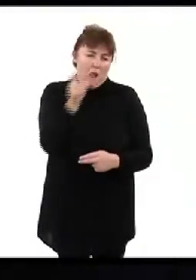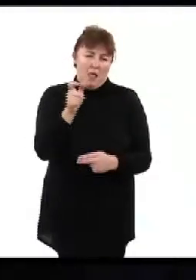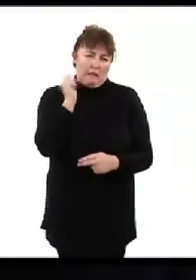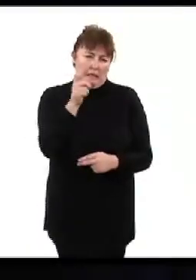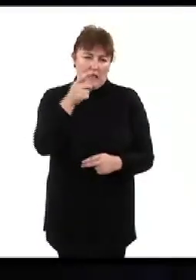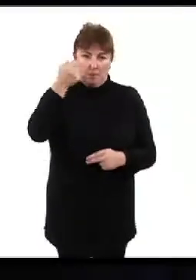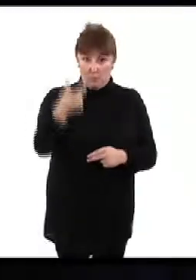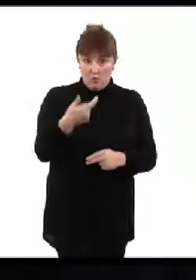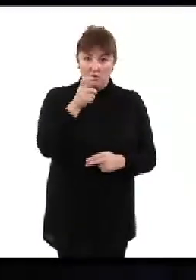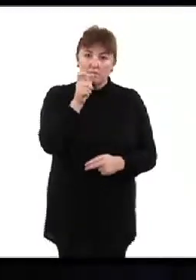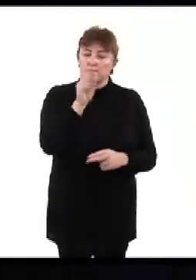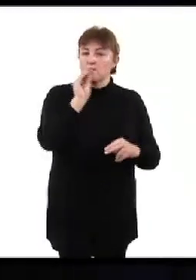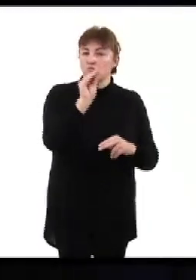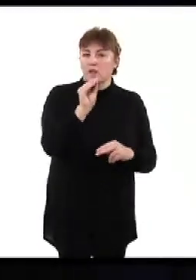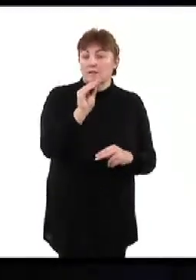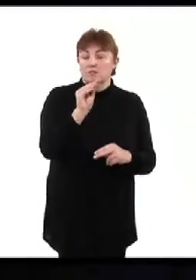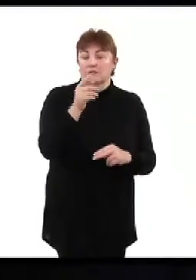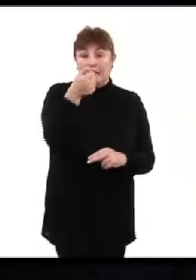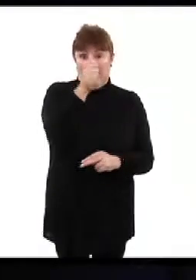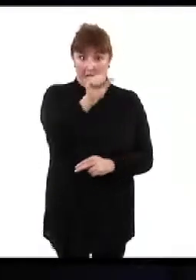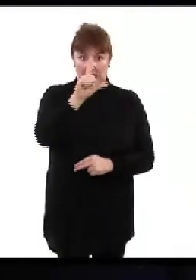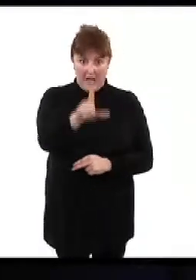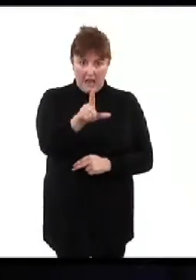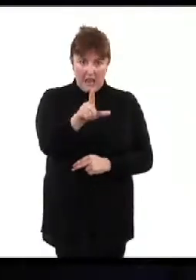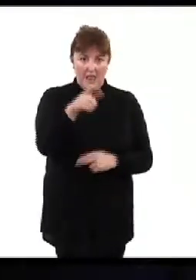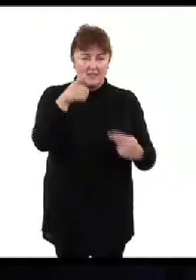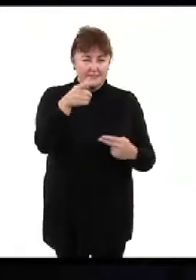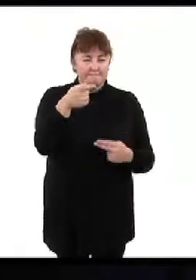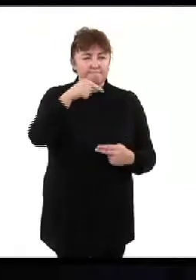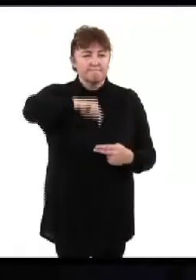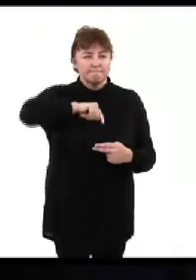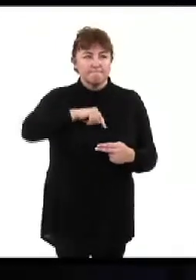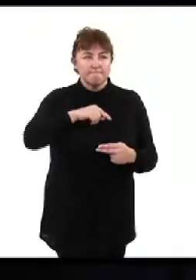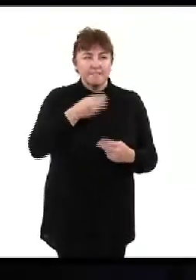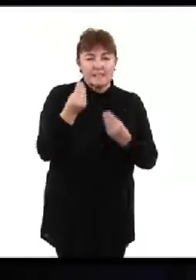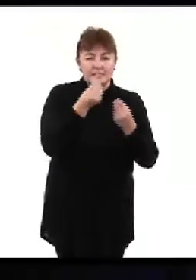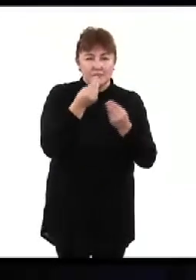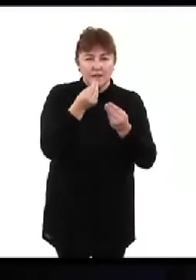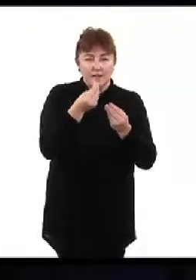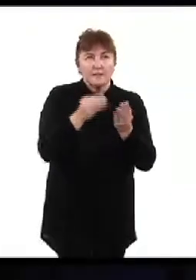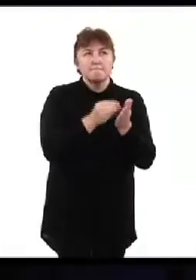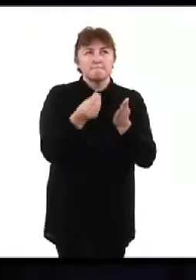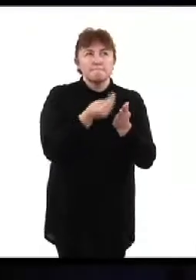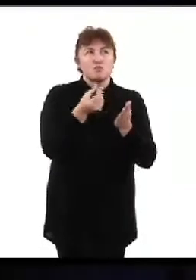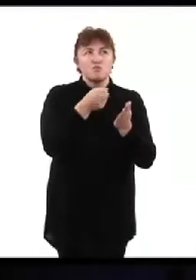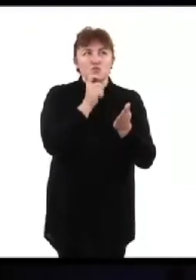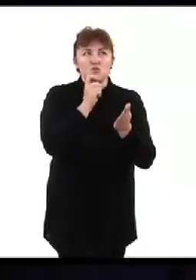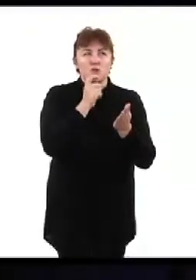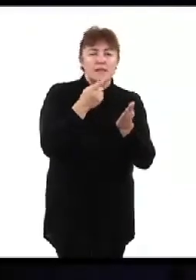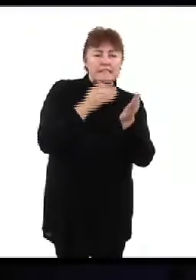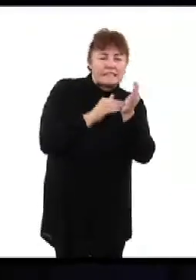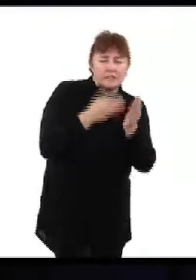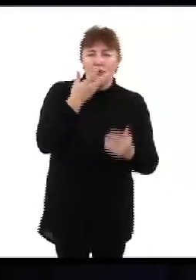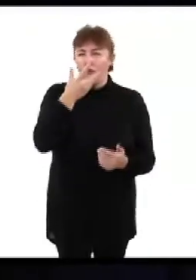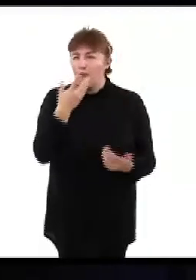the ASL sign. And if they were experiencing this tip of the finger, so it's like, oh, I know the sign